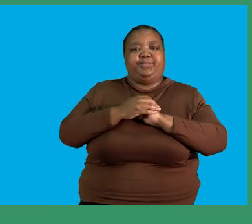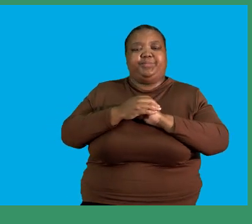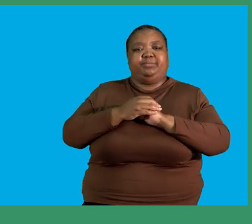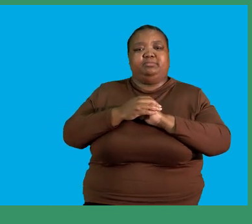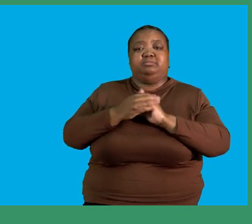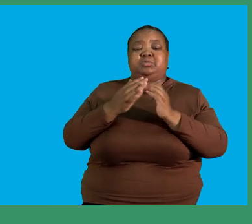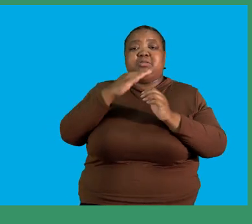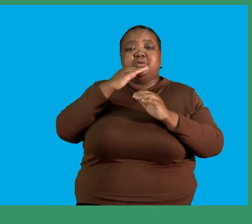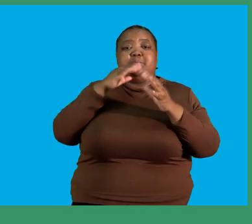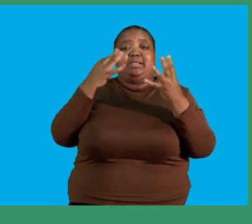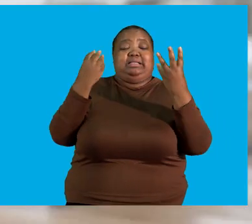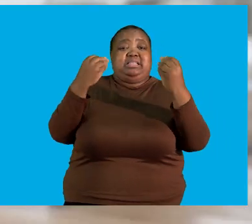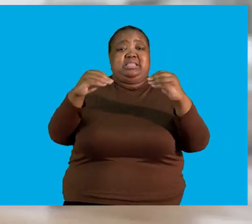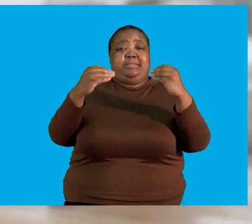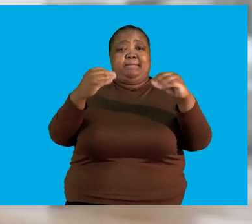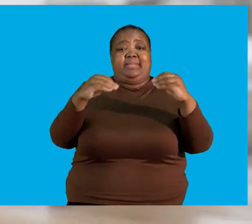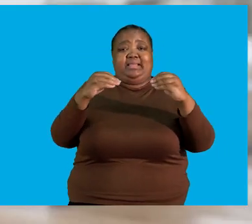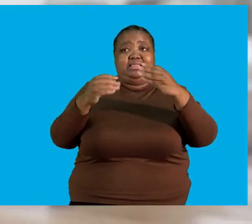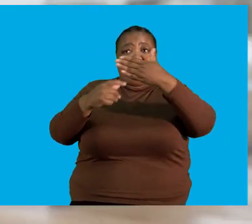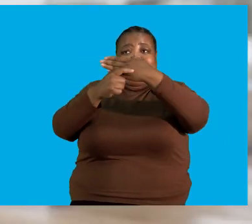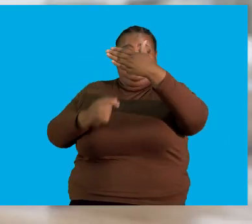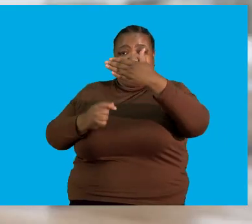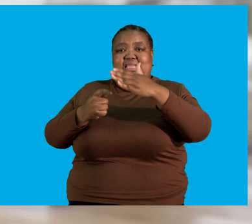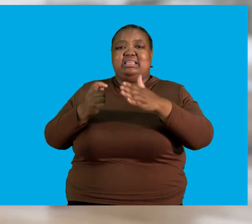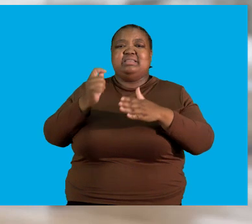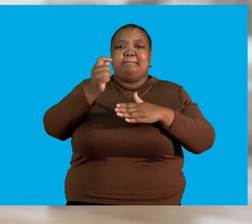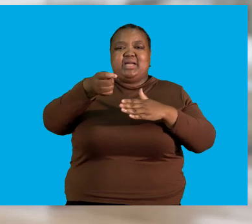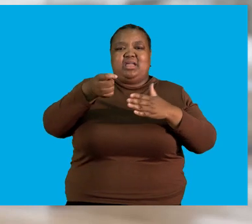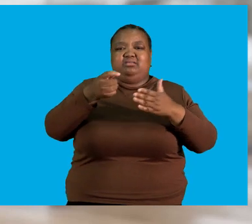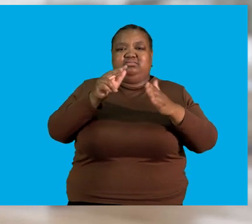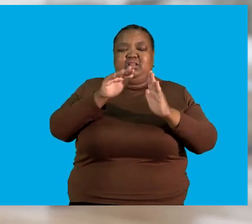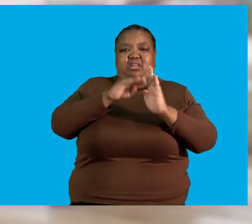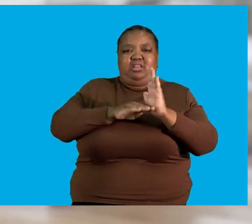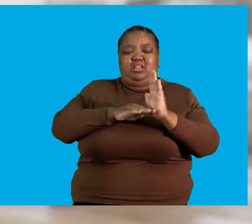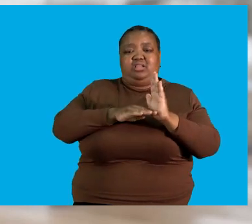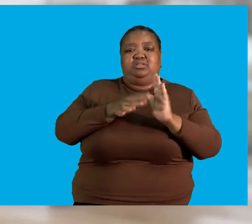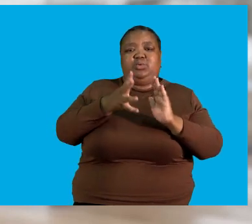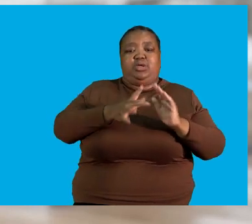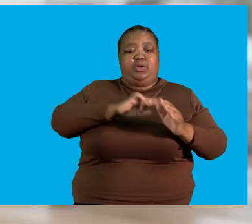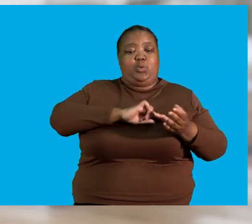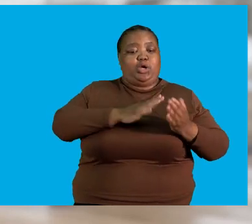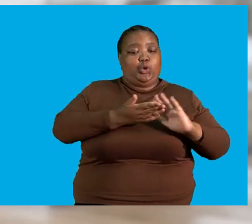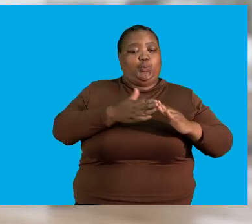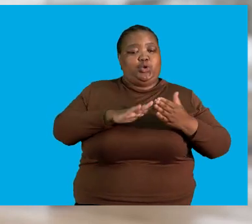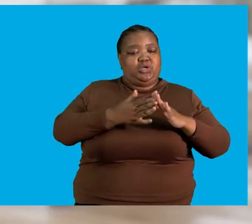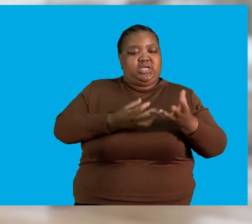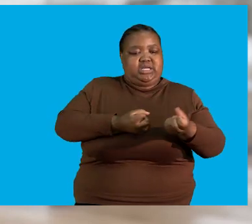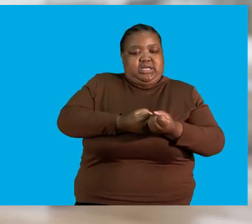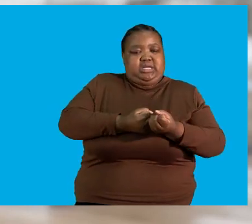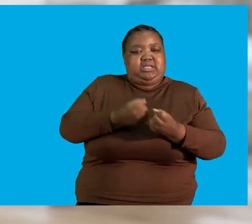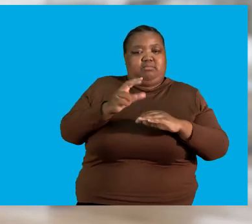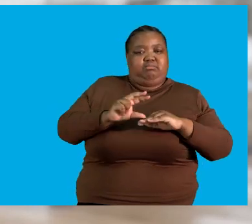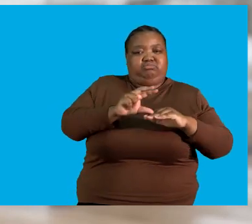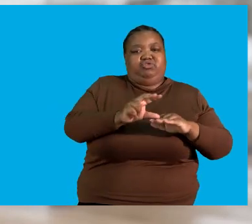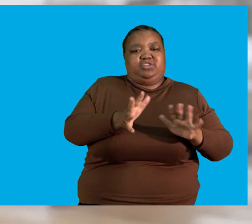rebates, which means that the business is going to pay less tax because they are already contributing towards